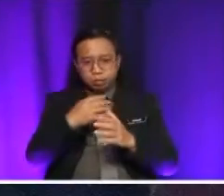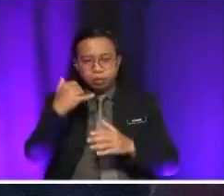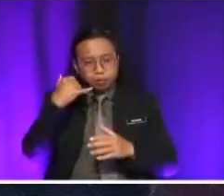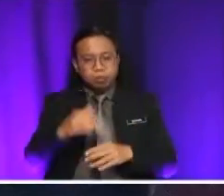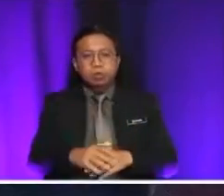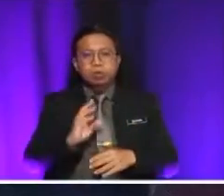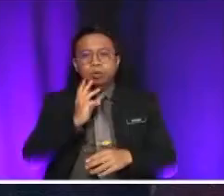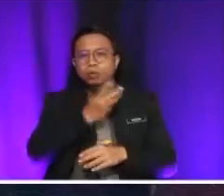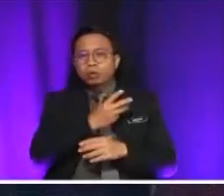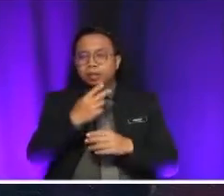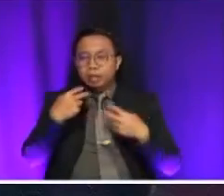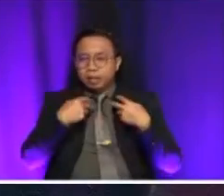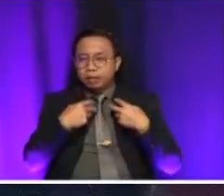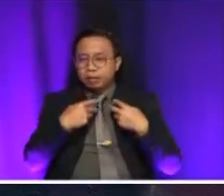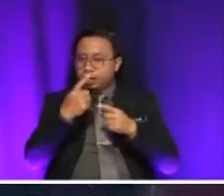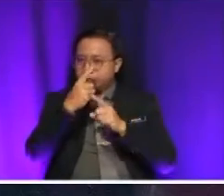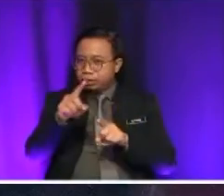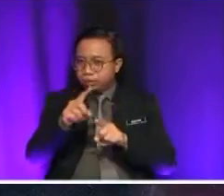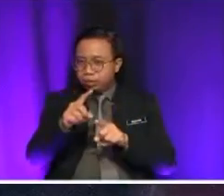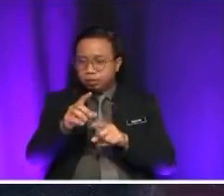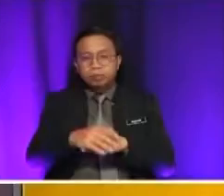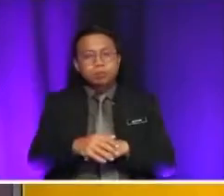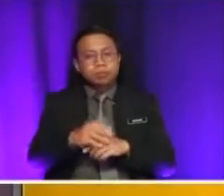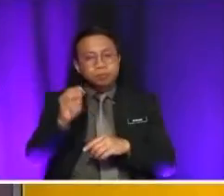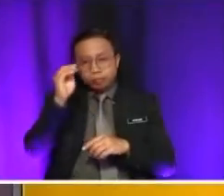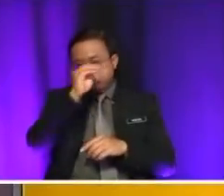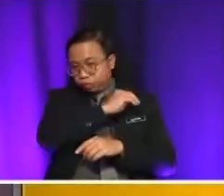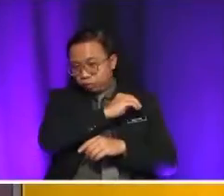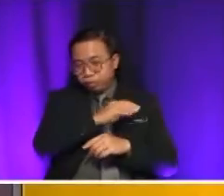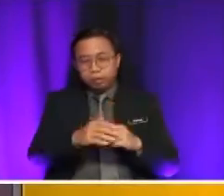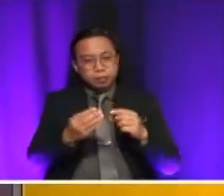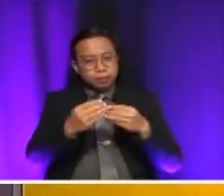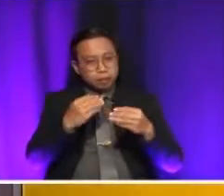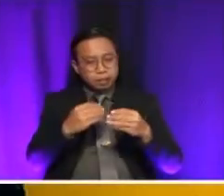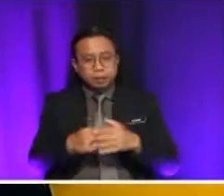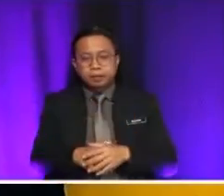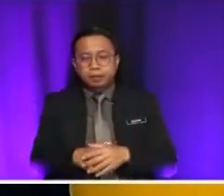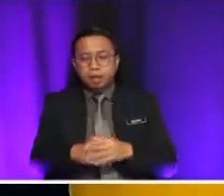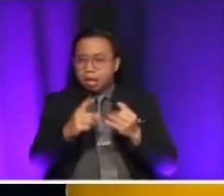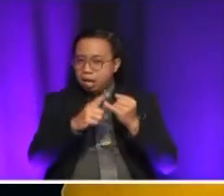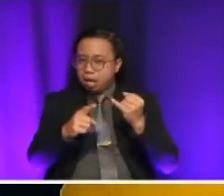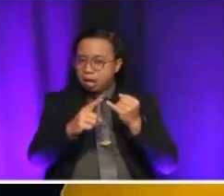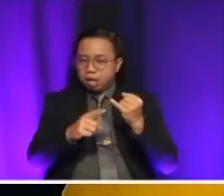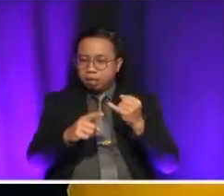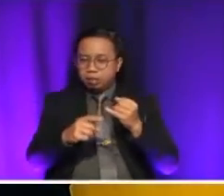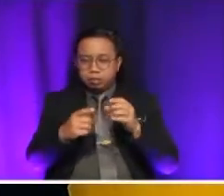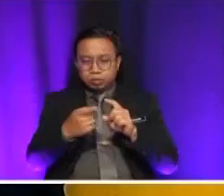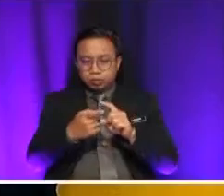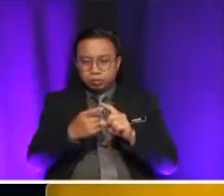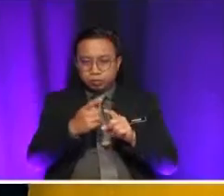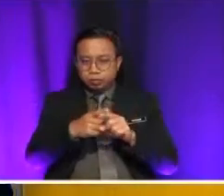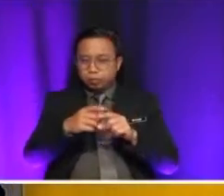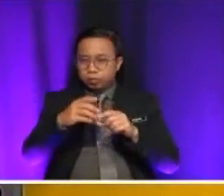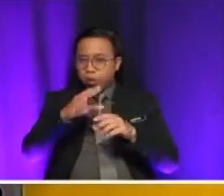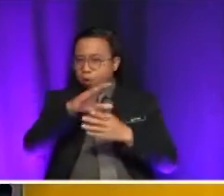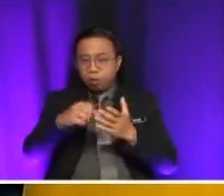we have answered the mystery behind the ball. Let us look at the last part of the text. Okay, so we have one more question, question 6, and all